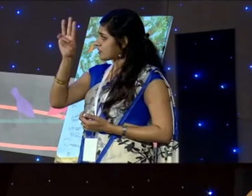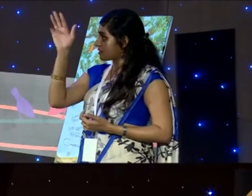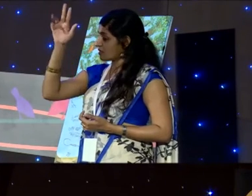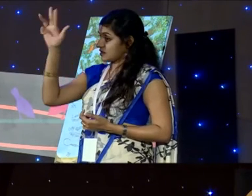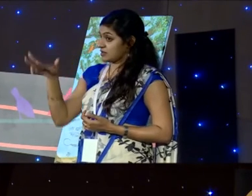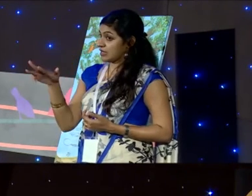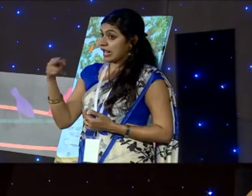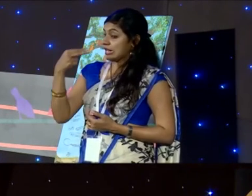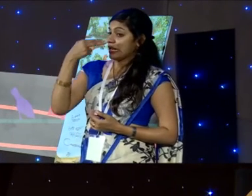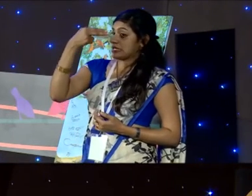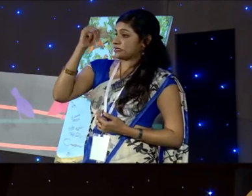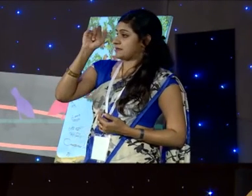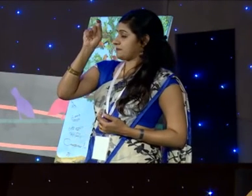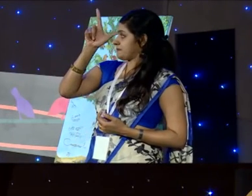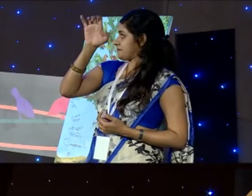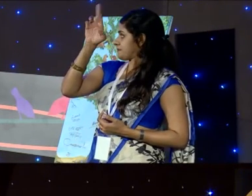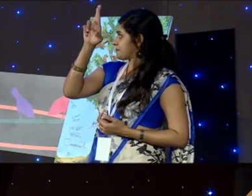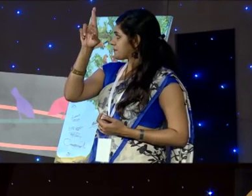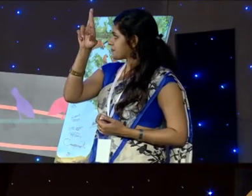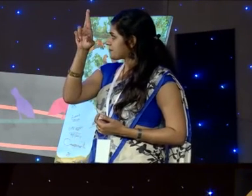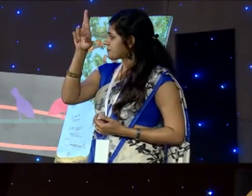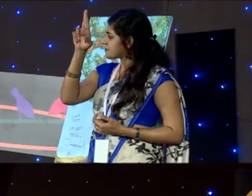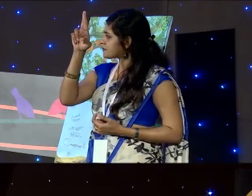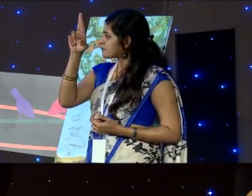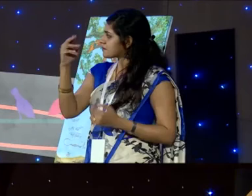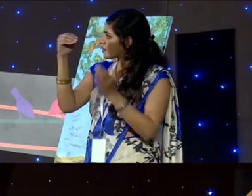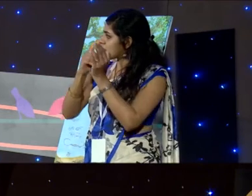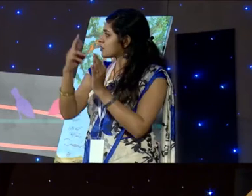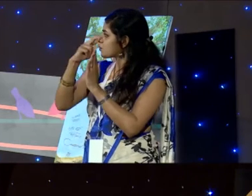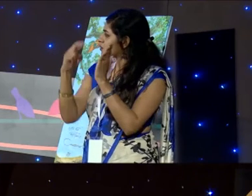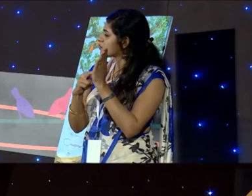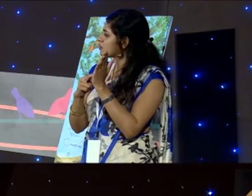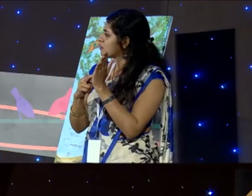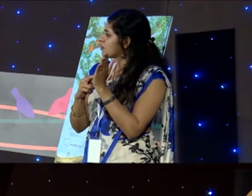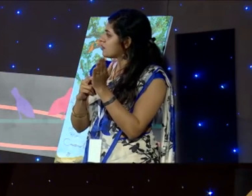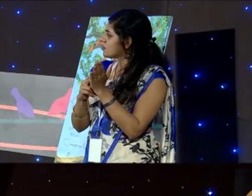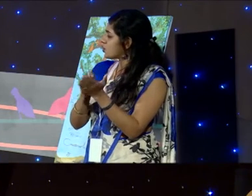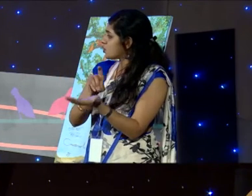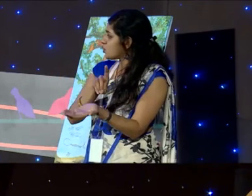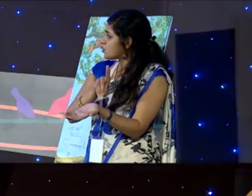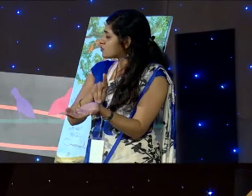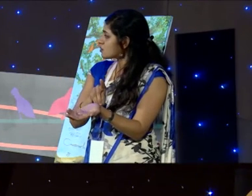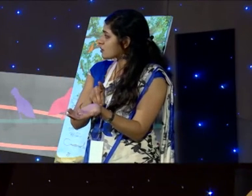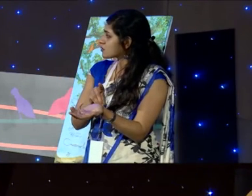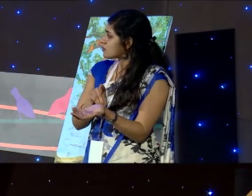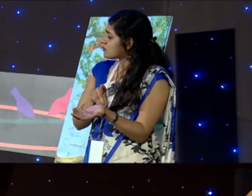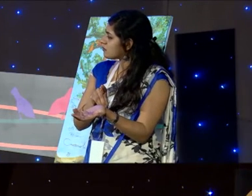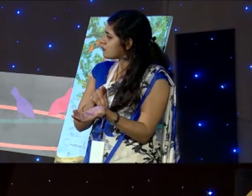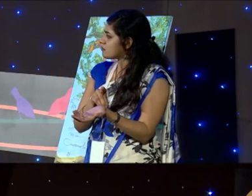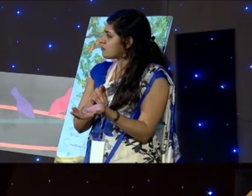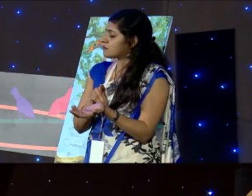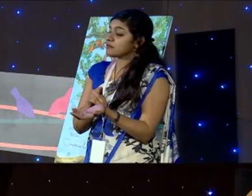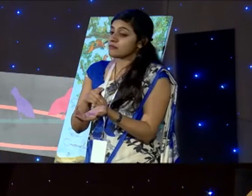of legislation which was requiring that doctors should send patients with disabilities to